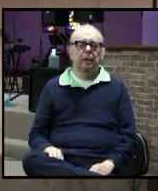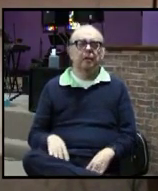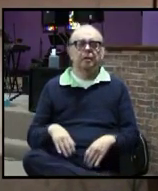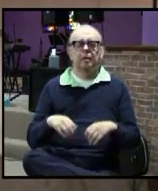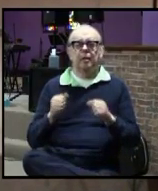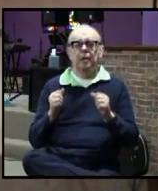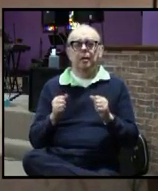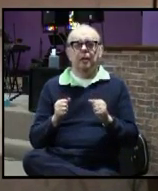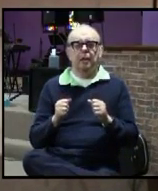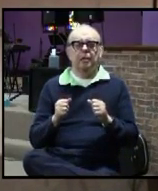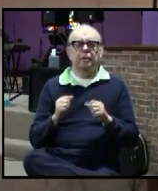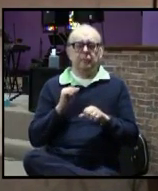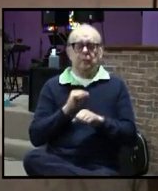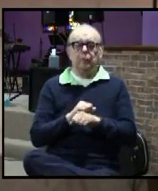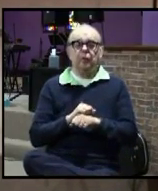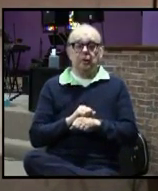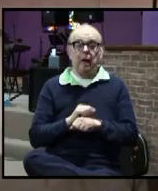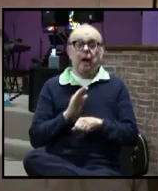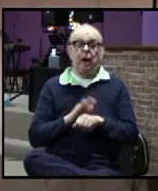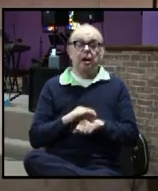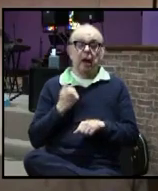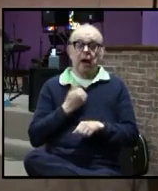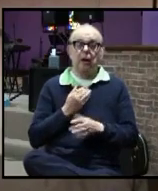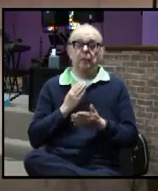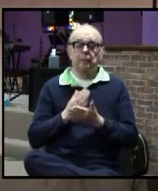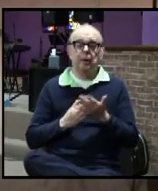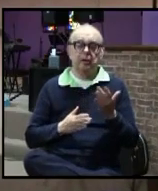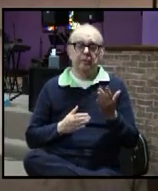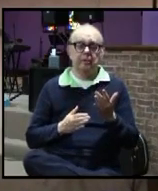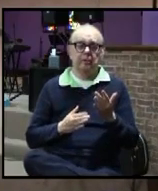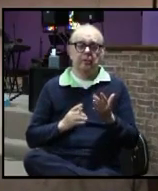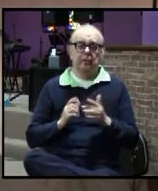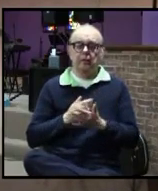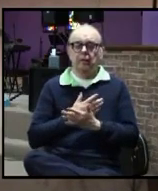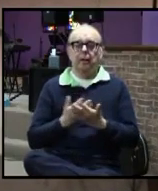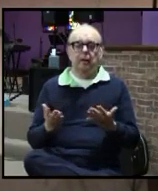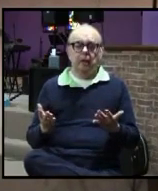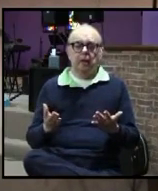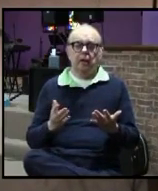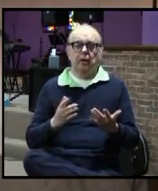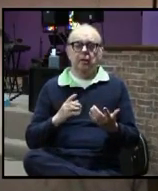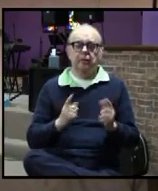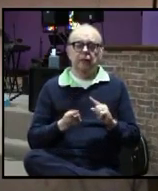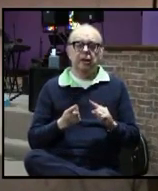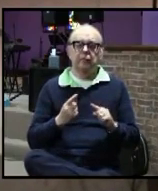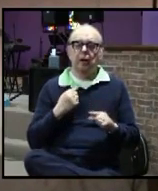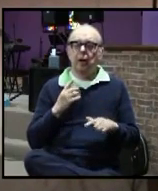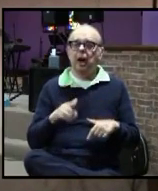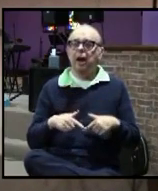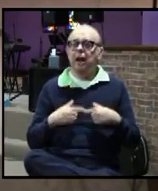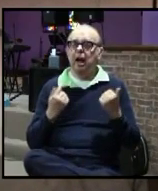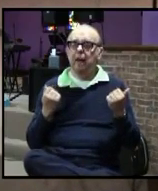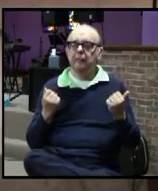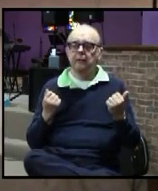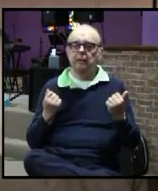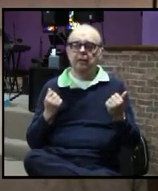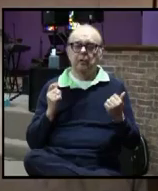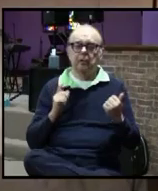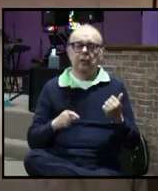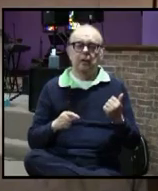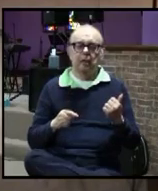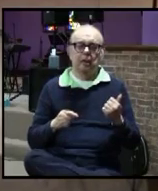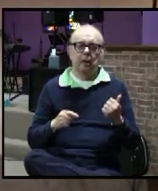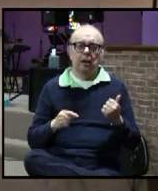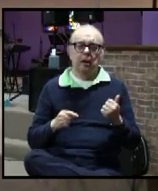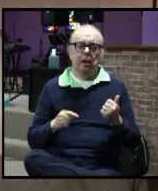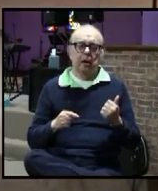Amen. And it takes some effort on our part. The first thing that we have to do is we have to change our mind. We have